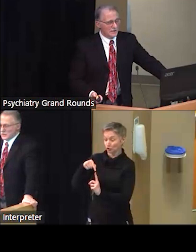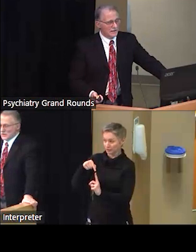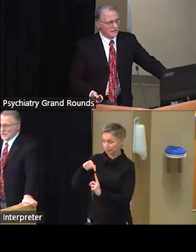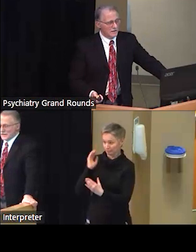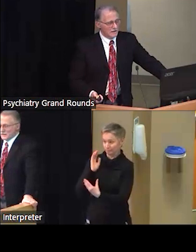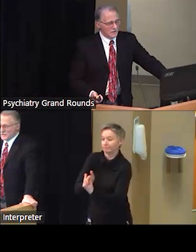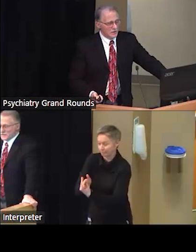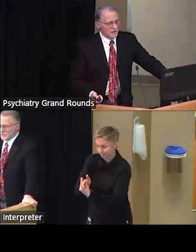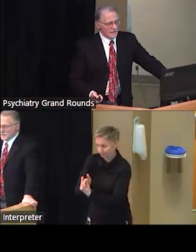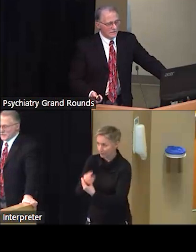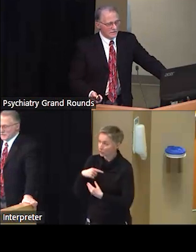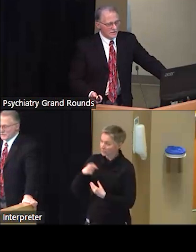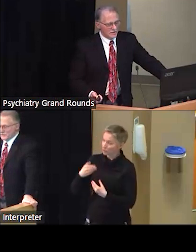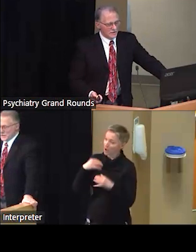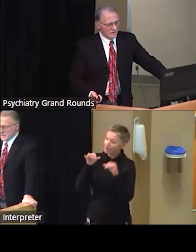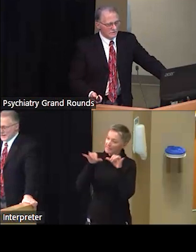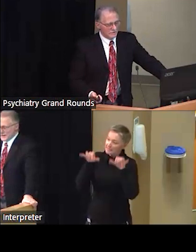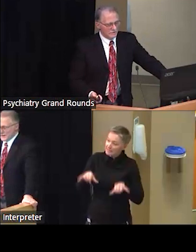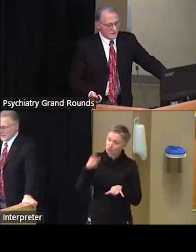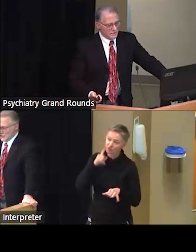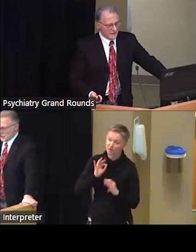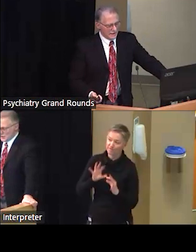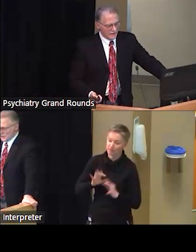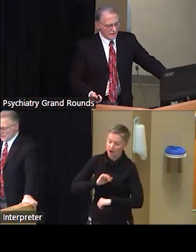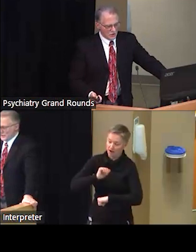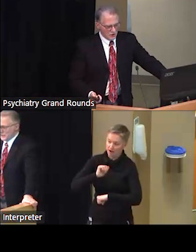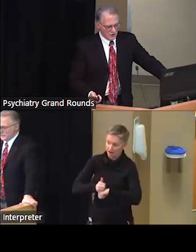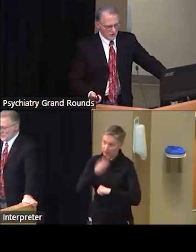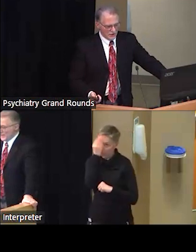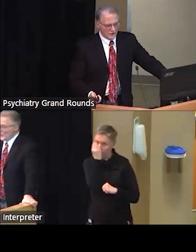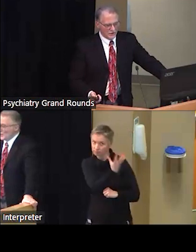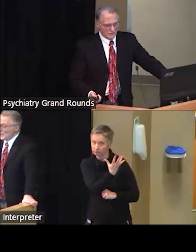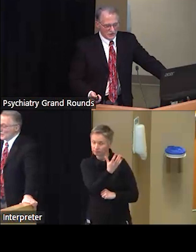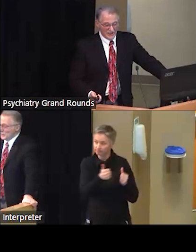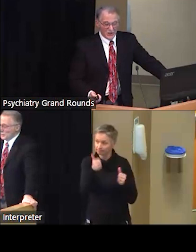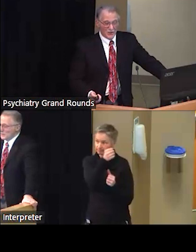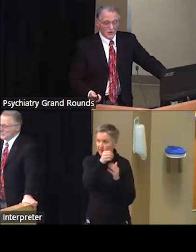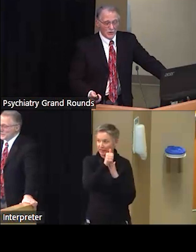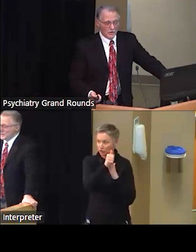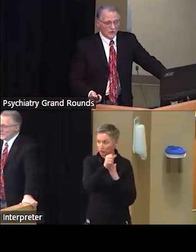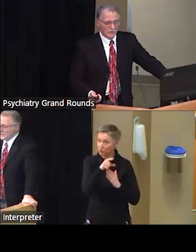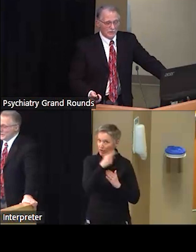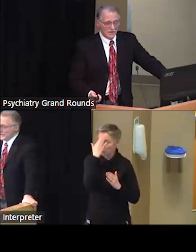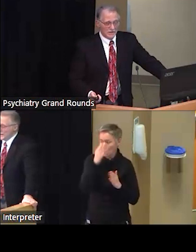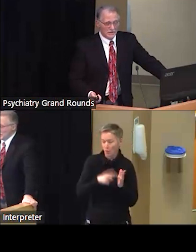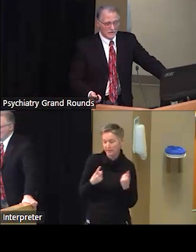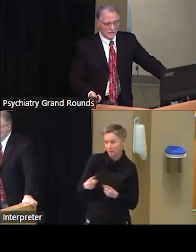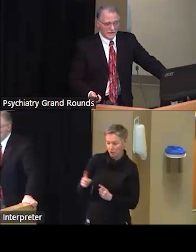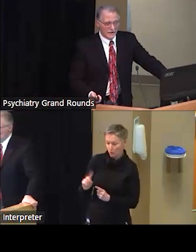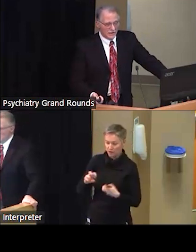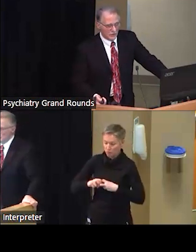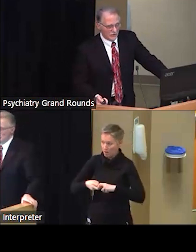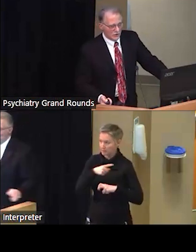we said. We need to have systems of feedback to senior leadership so they know where the problems are and